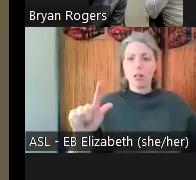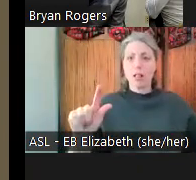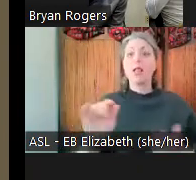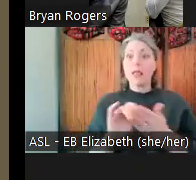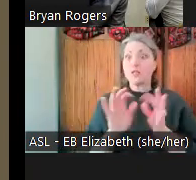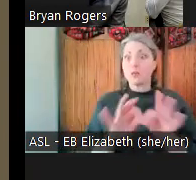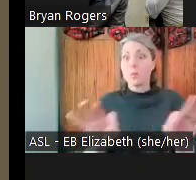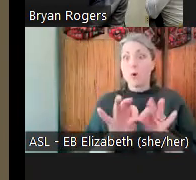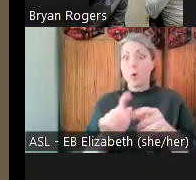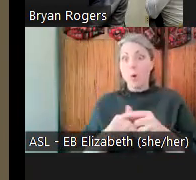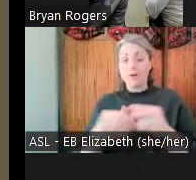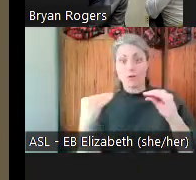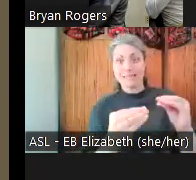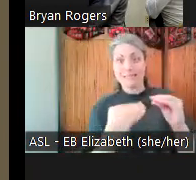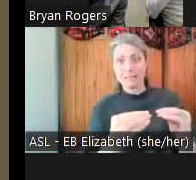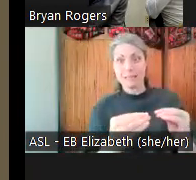instructor.